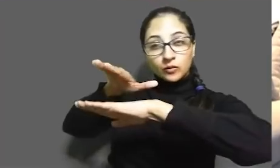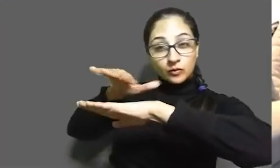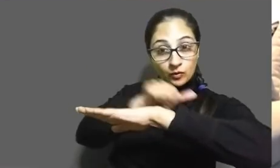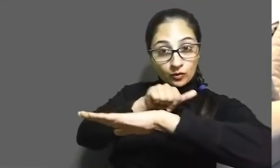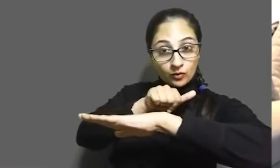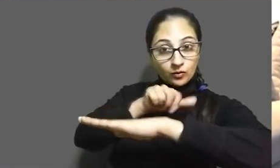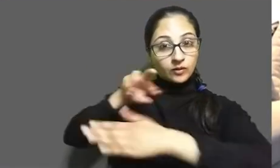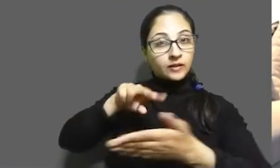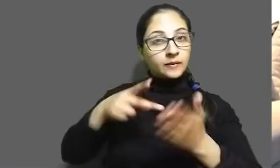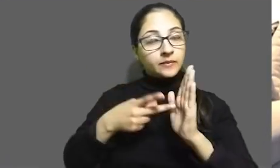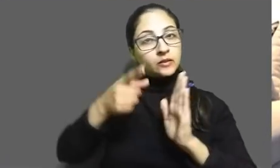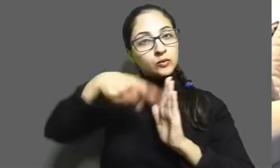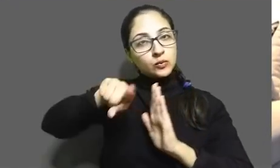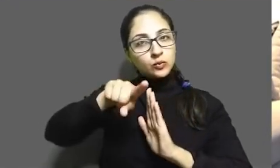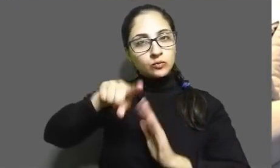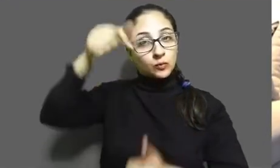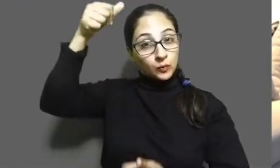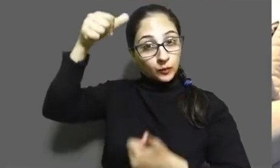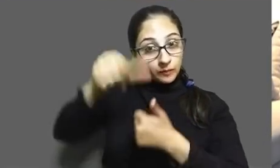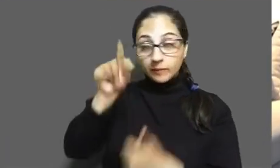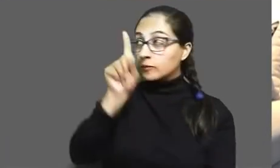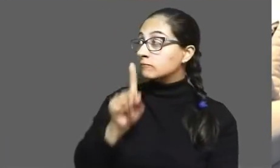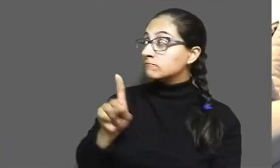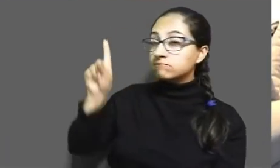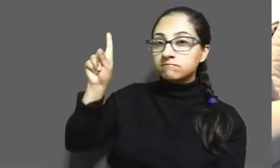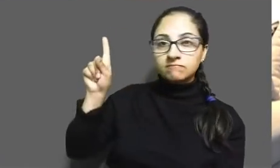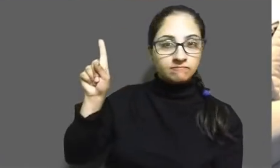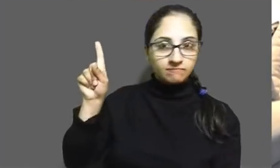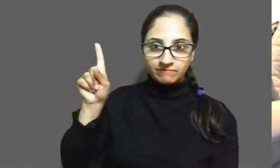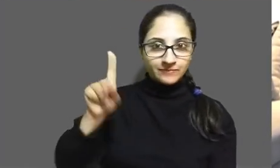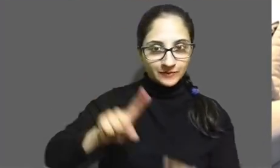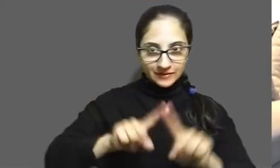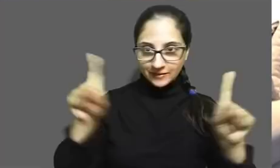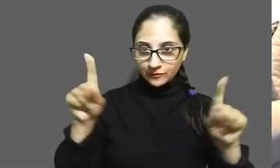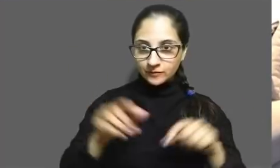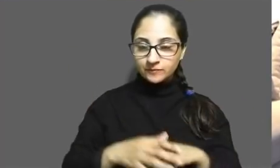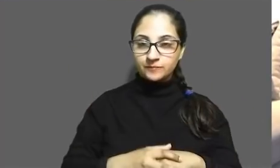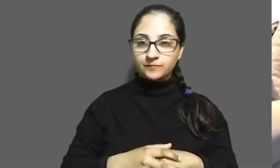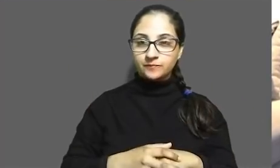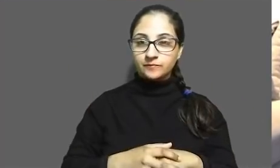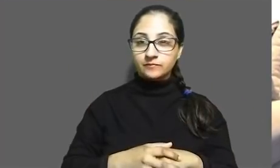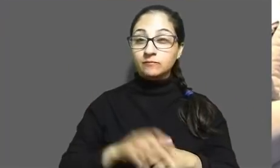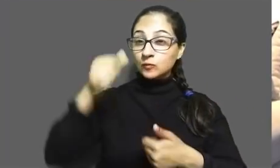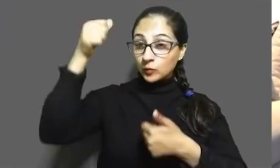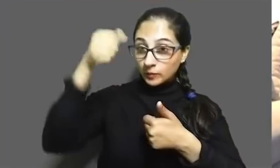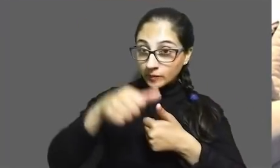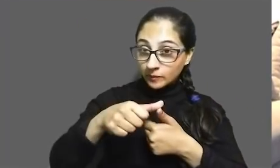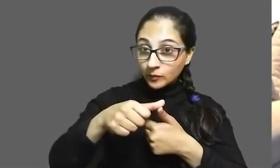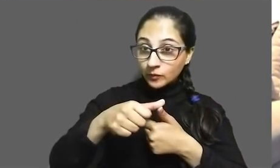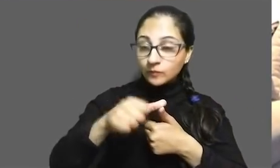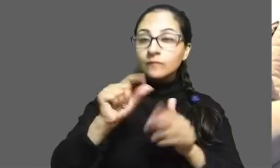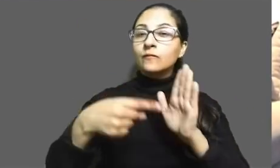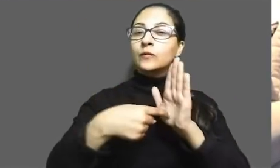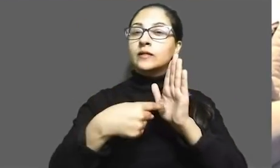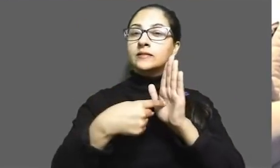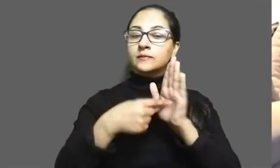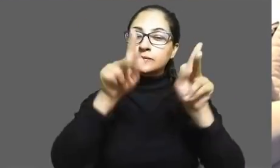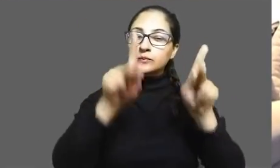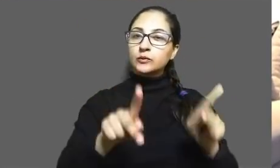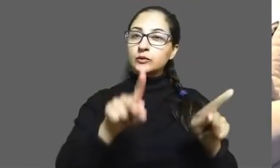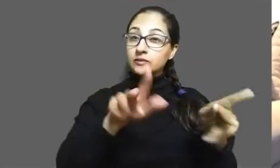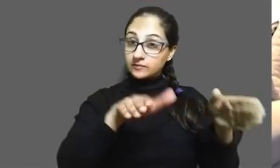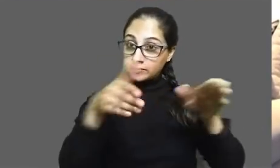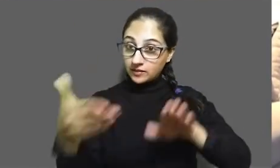word call isn't simply remembering. When we remember someone, we bring